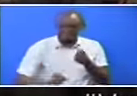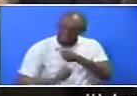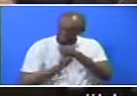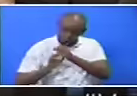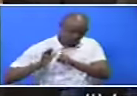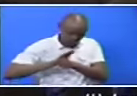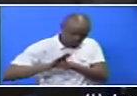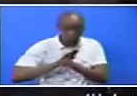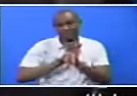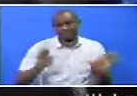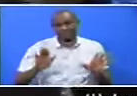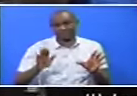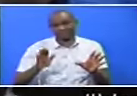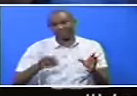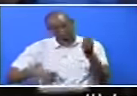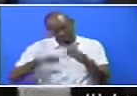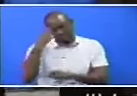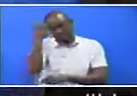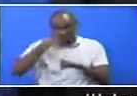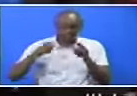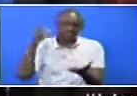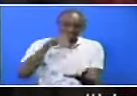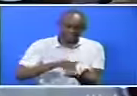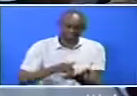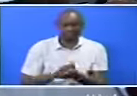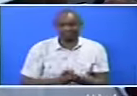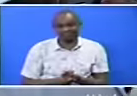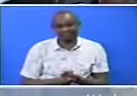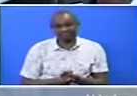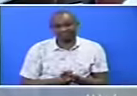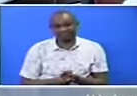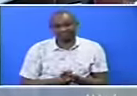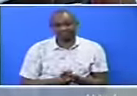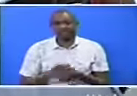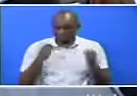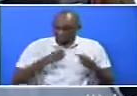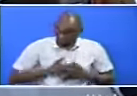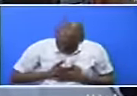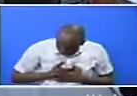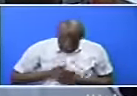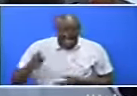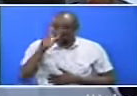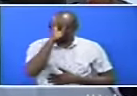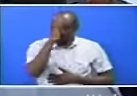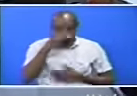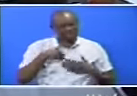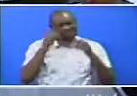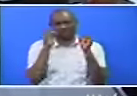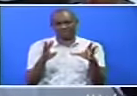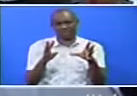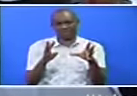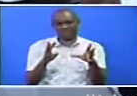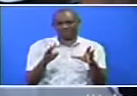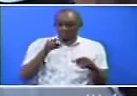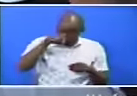his candidature for another 5-year term in office. Your Excellency, there is no doubt in my mind that in